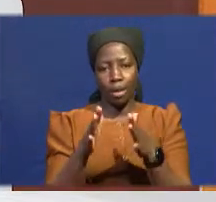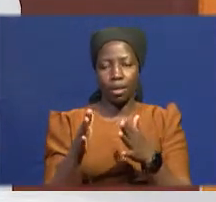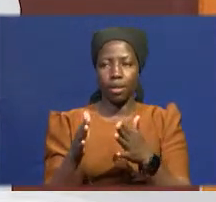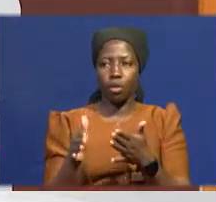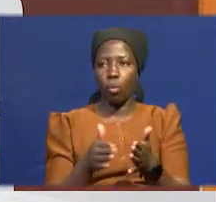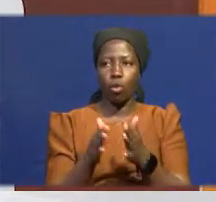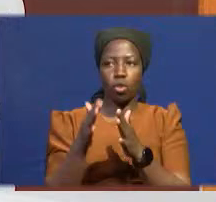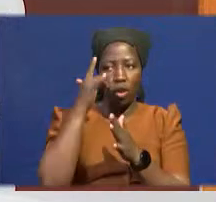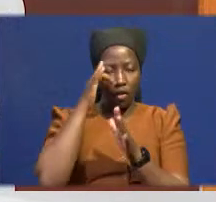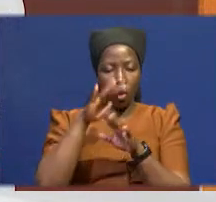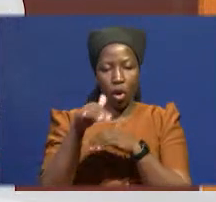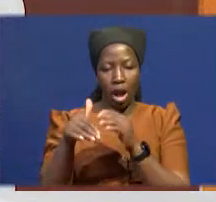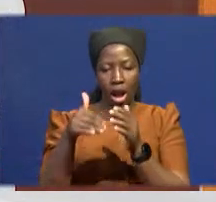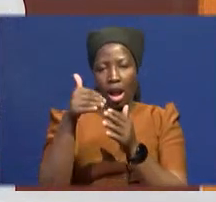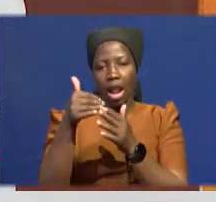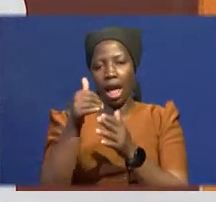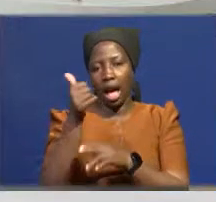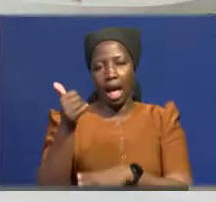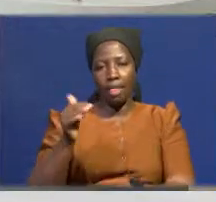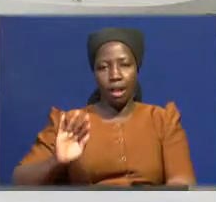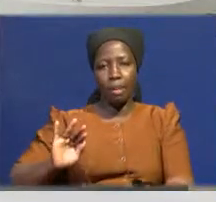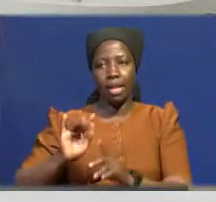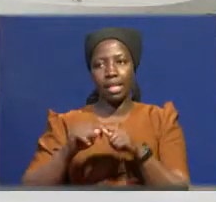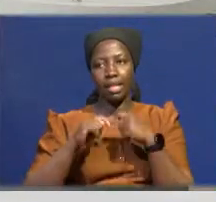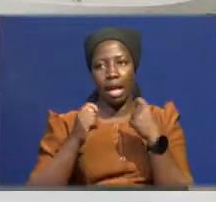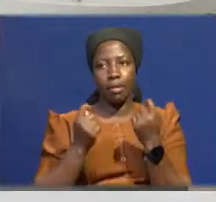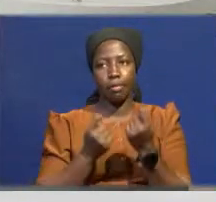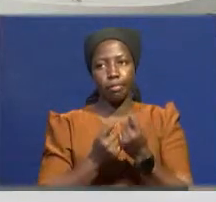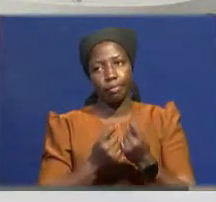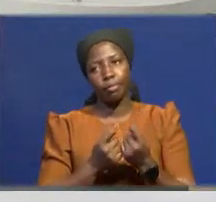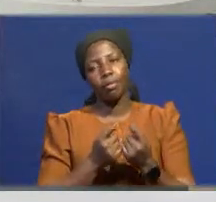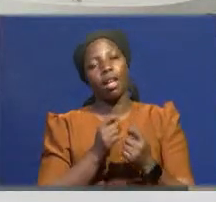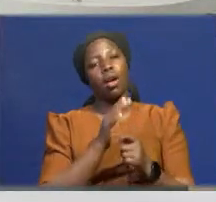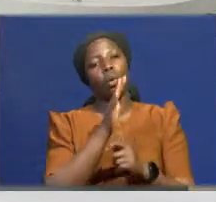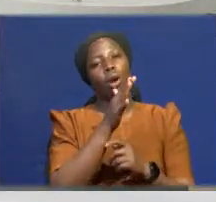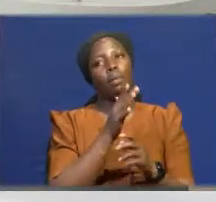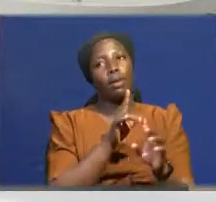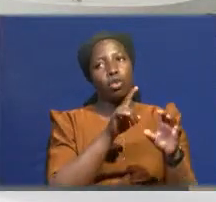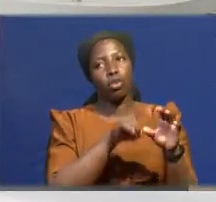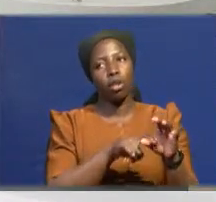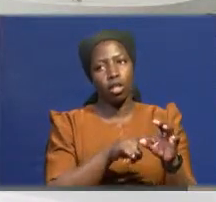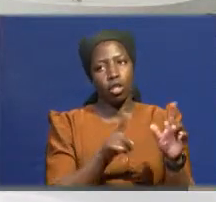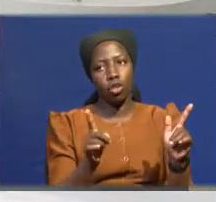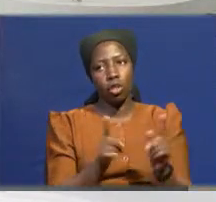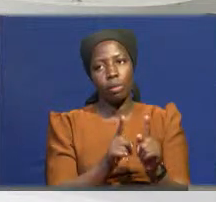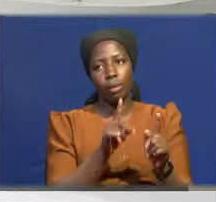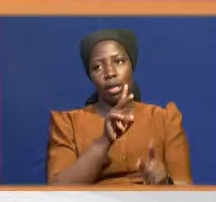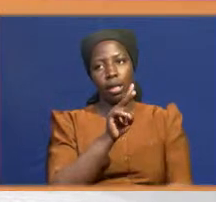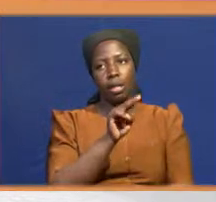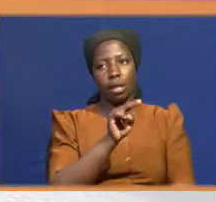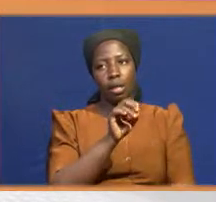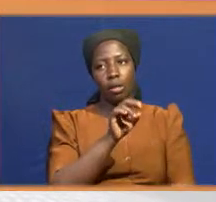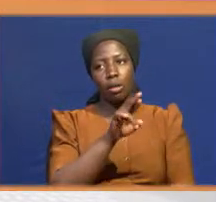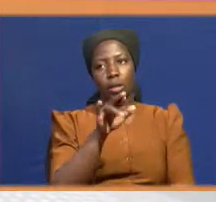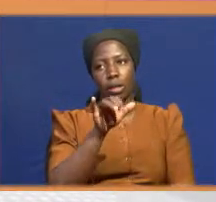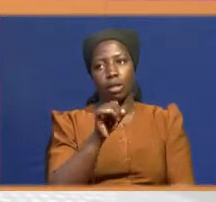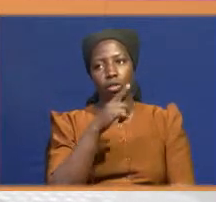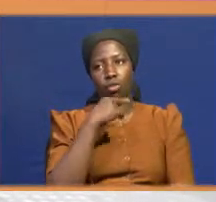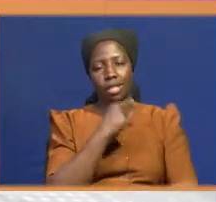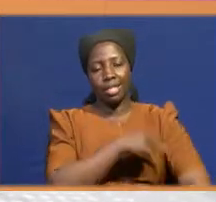team. Yes, and also we'll be joined shortly by Norris Ongalo. He is the Chief Safety